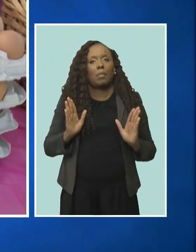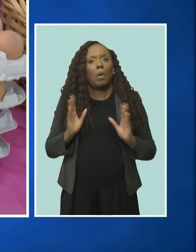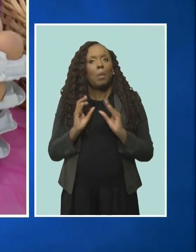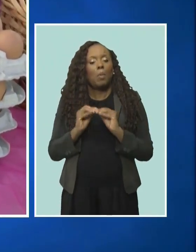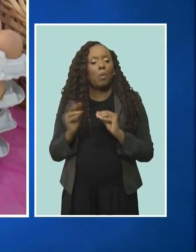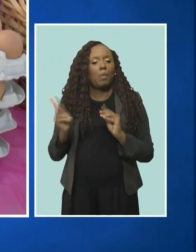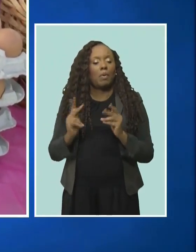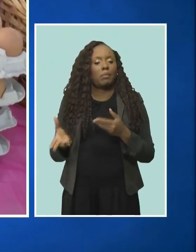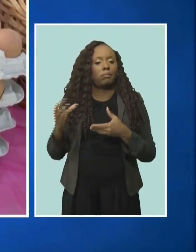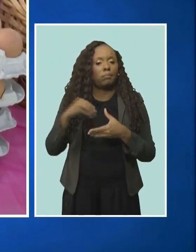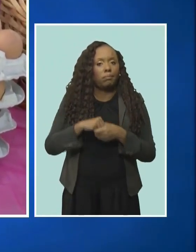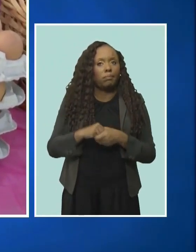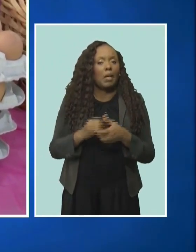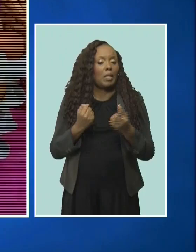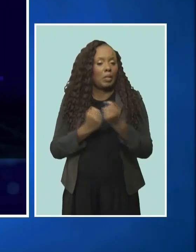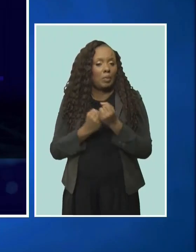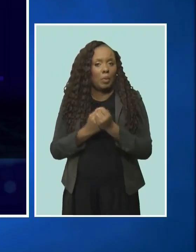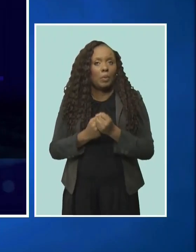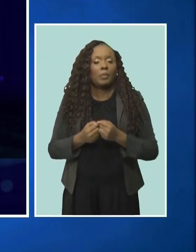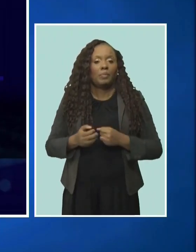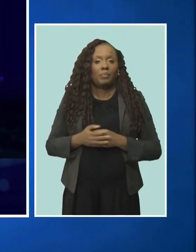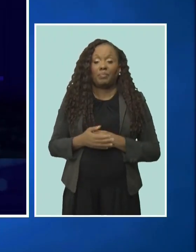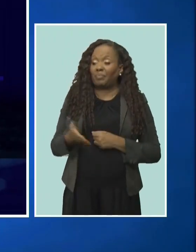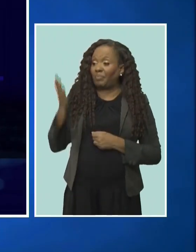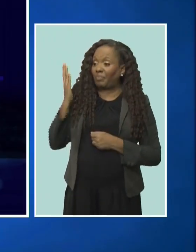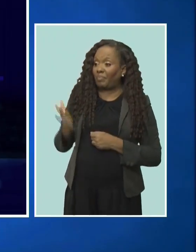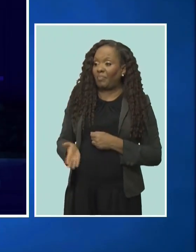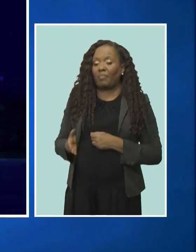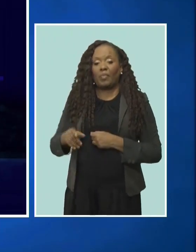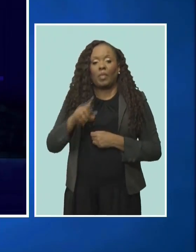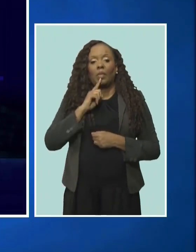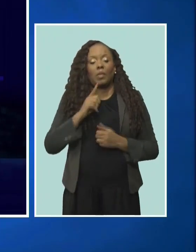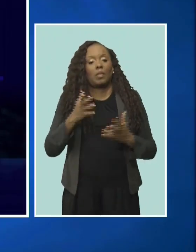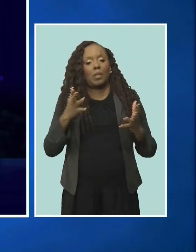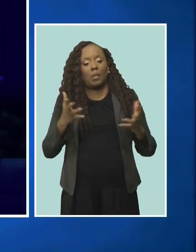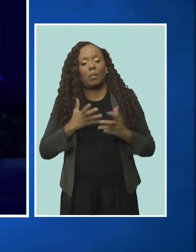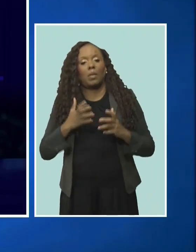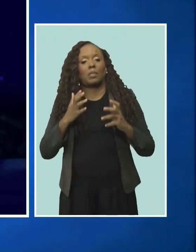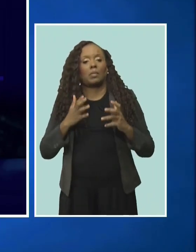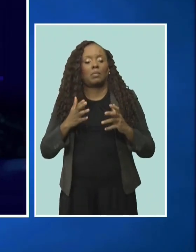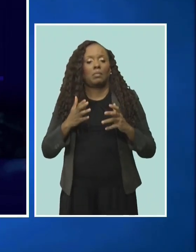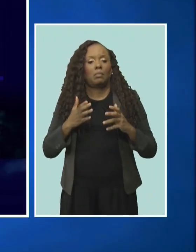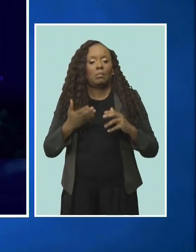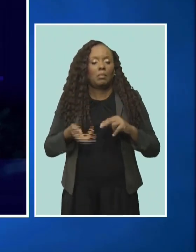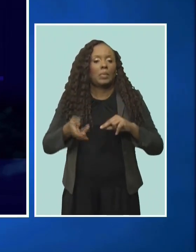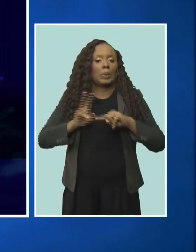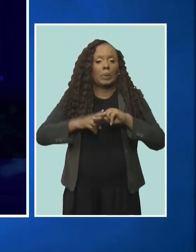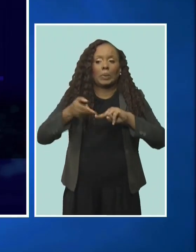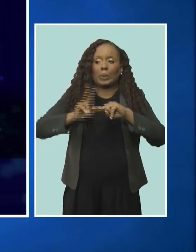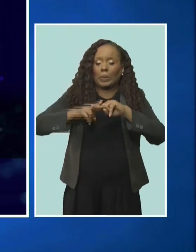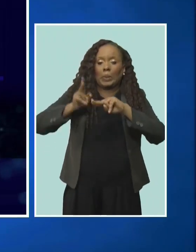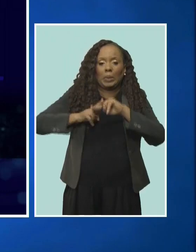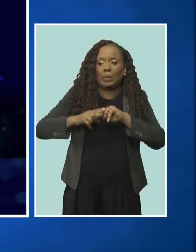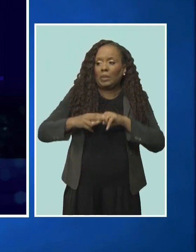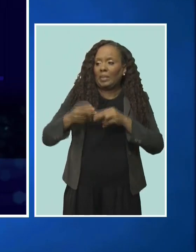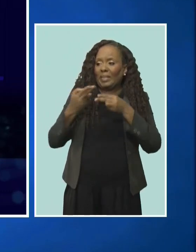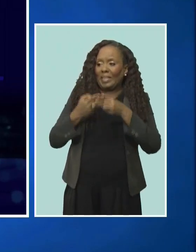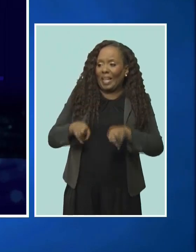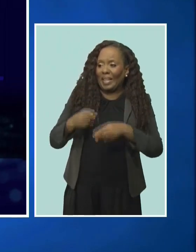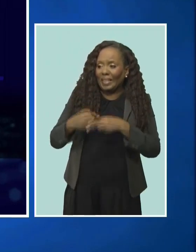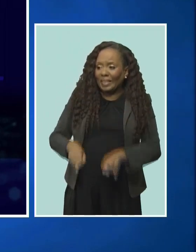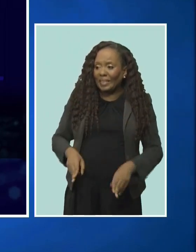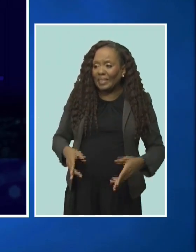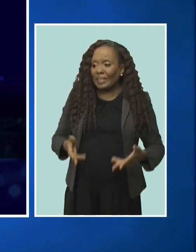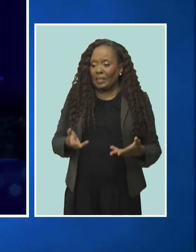capacity. We really want to push up the total number of eggs being produced so that, for instance,